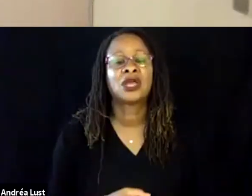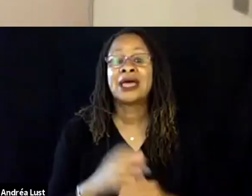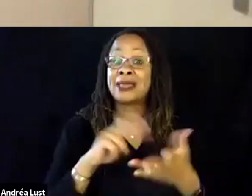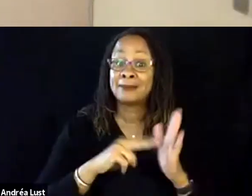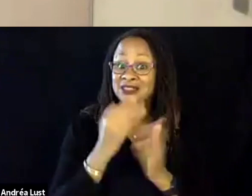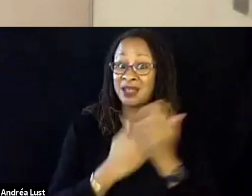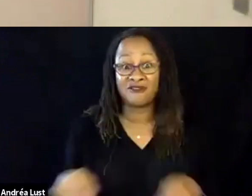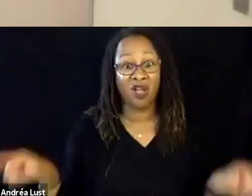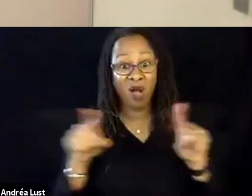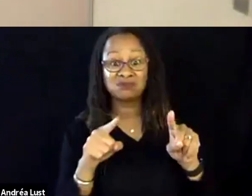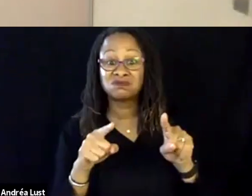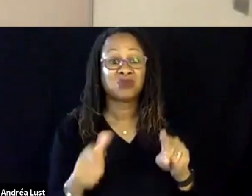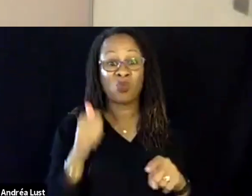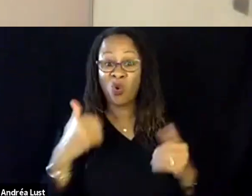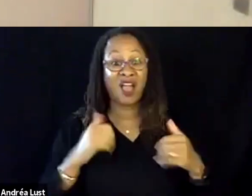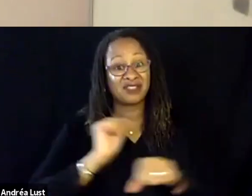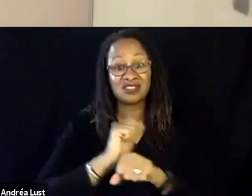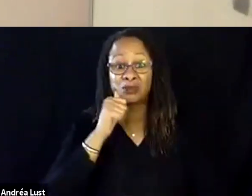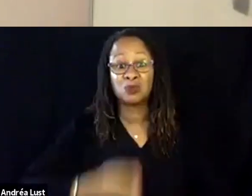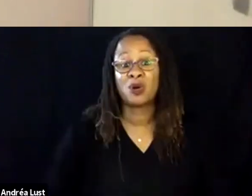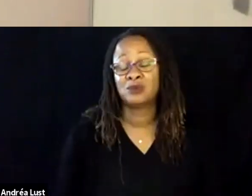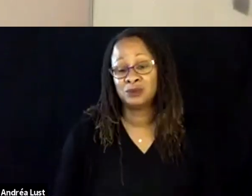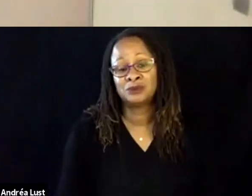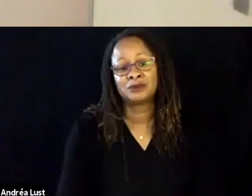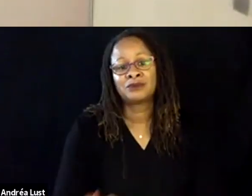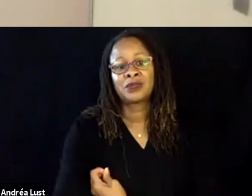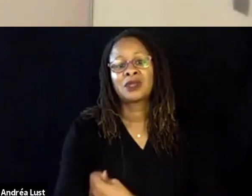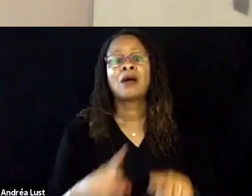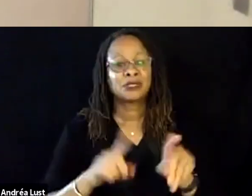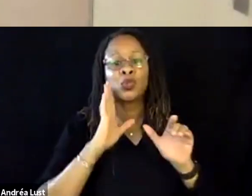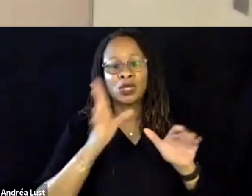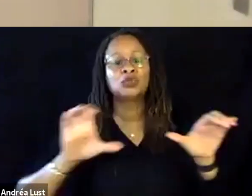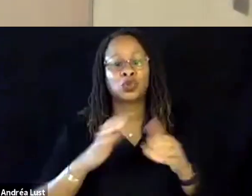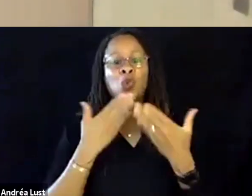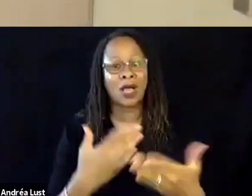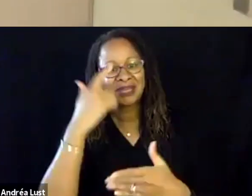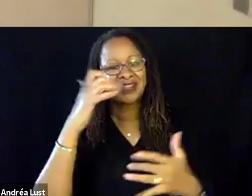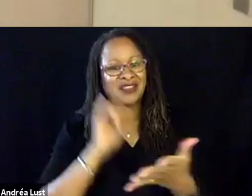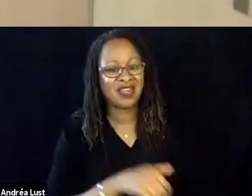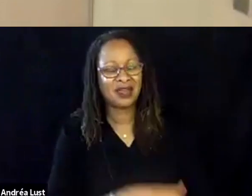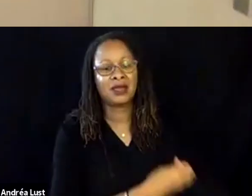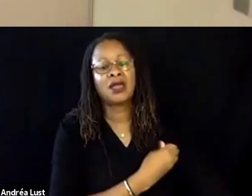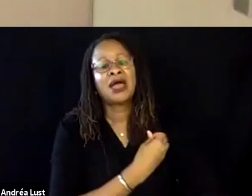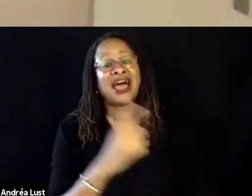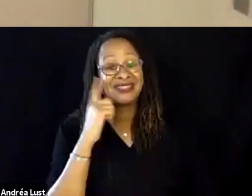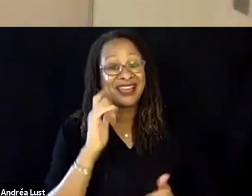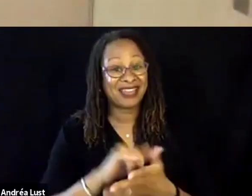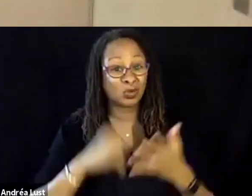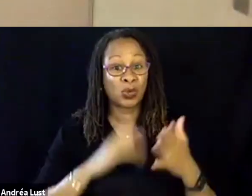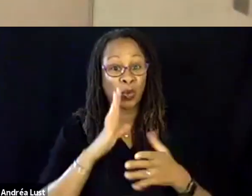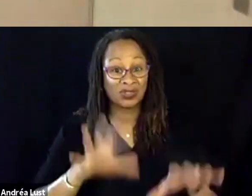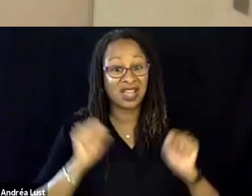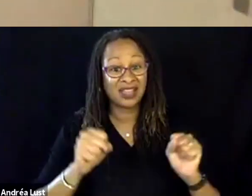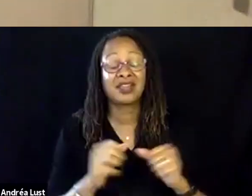y'all not going to have this job tomorrow, but you're going to do well because of this. And I think that that's what it's going to take. And I've been